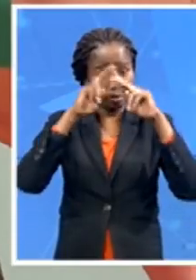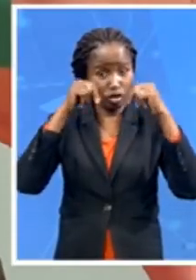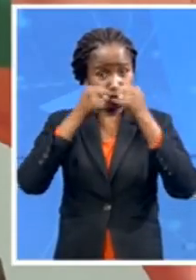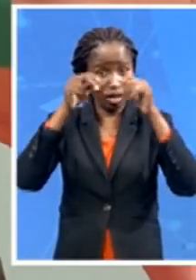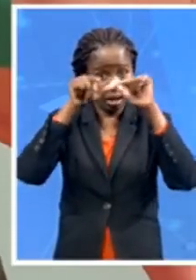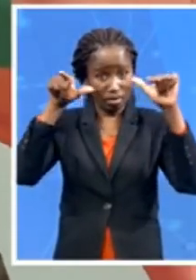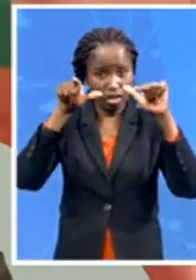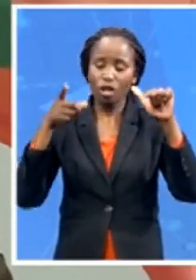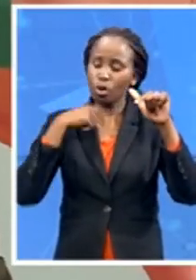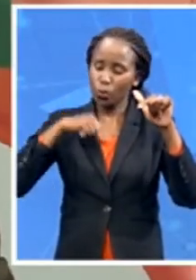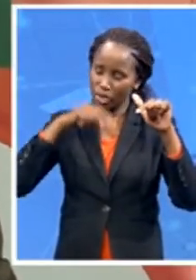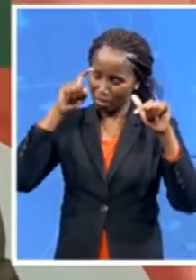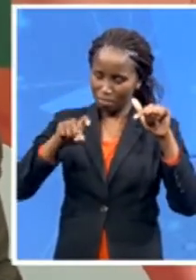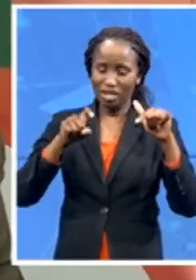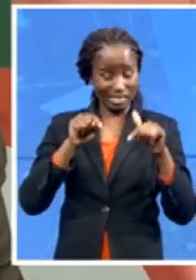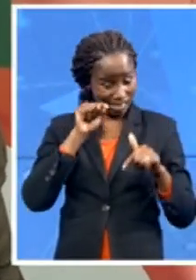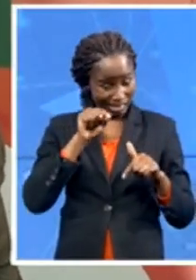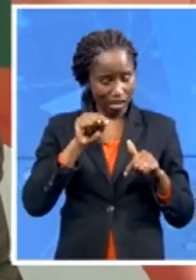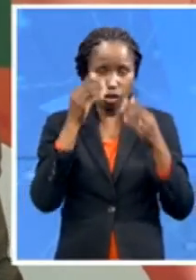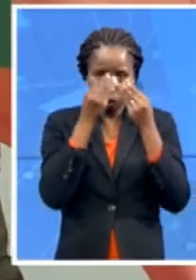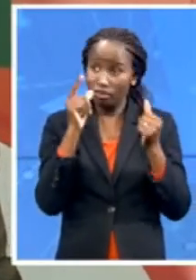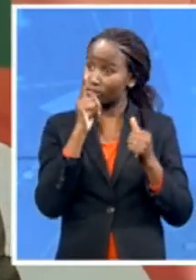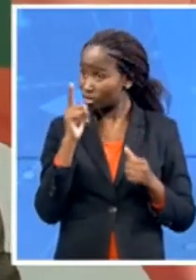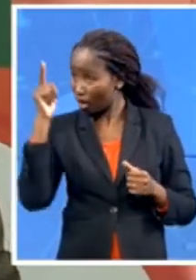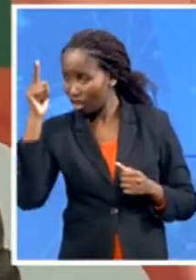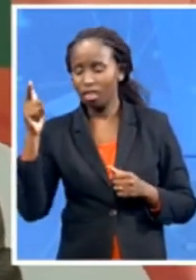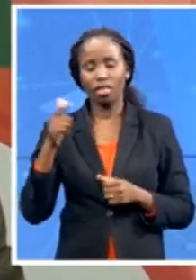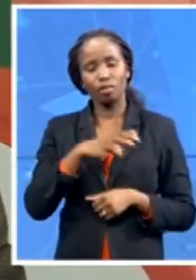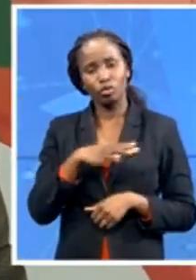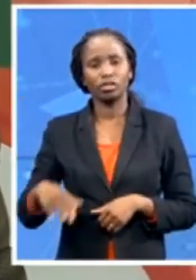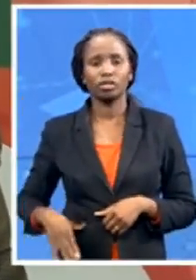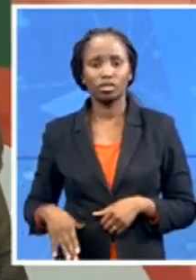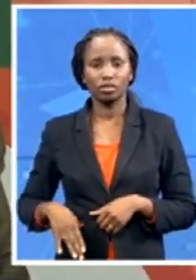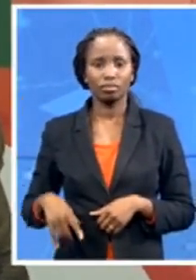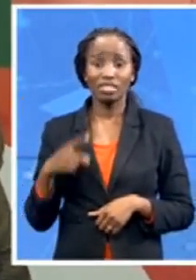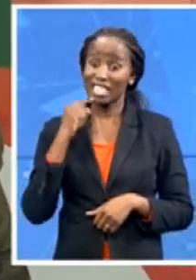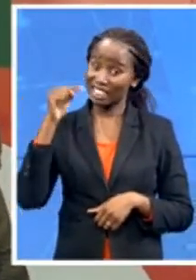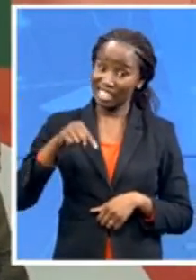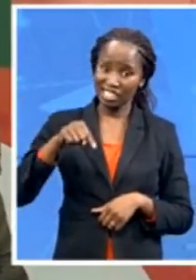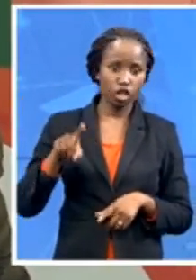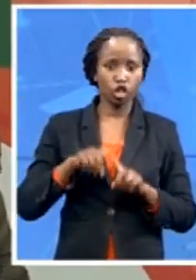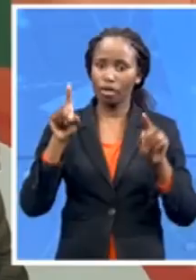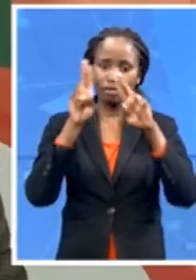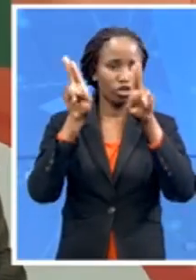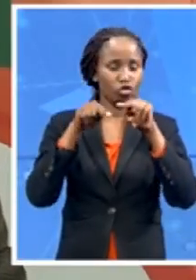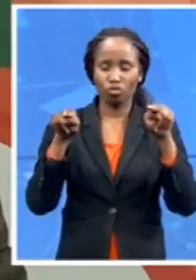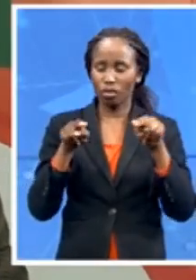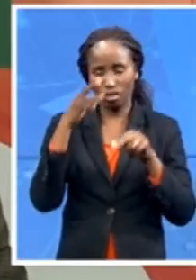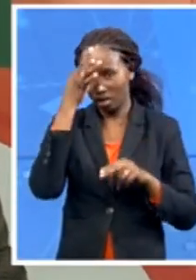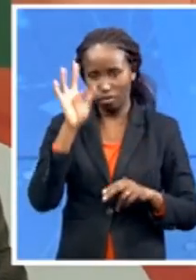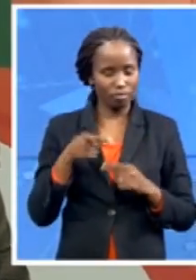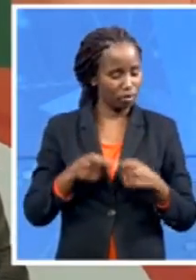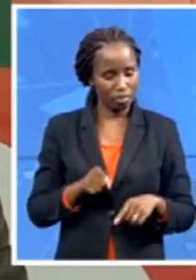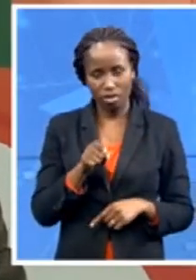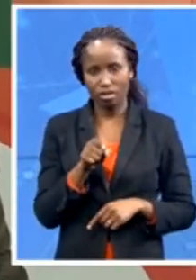of the president. Uba this is not a federal state. He has powers to intervene